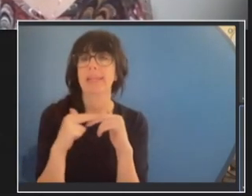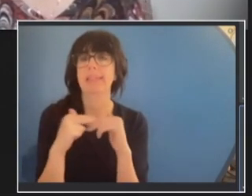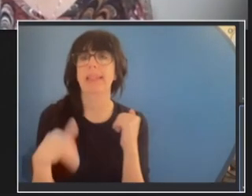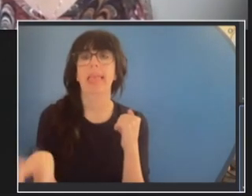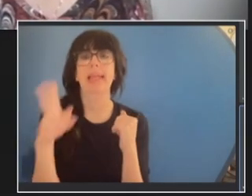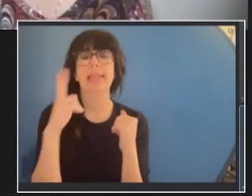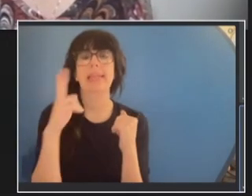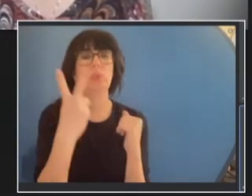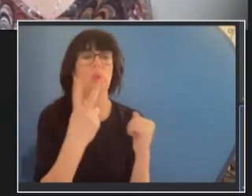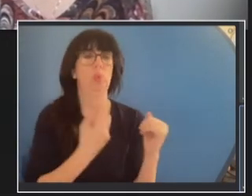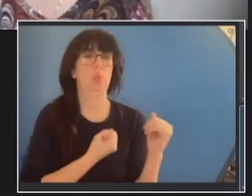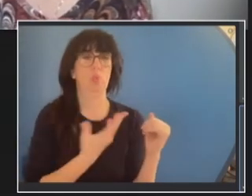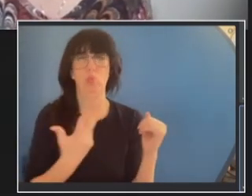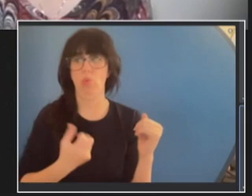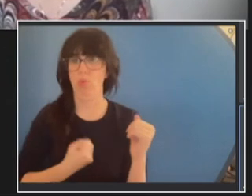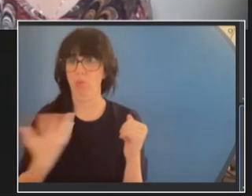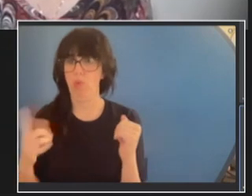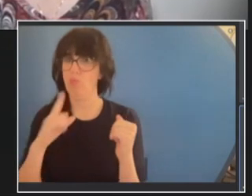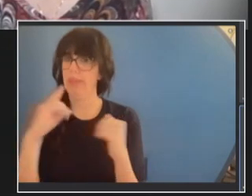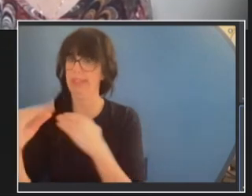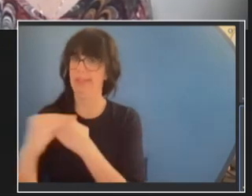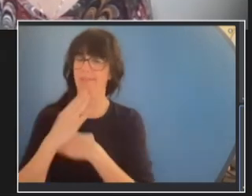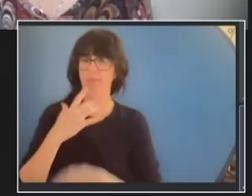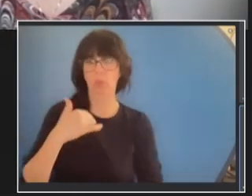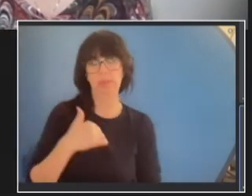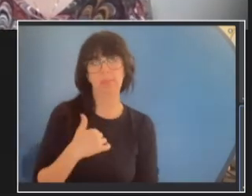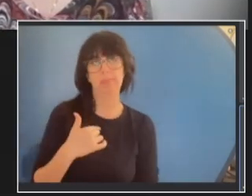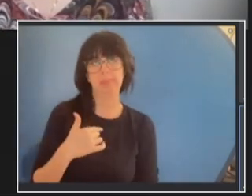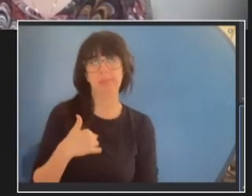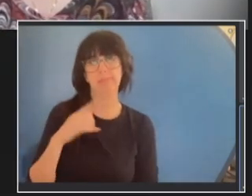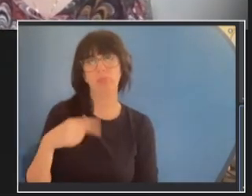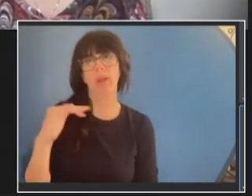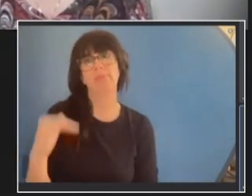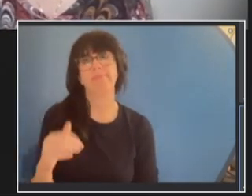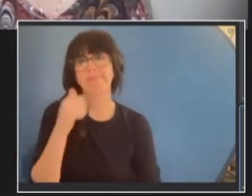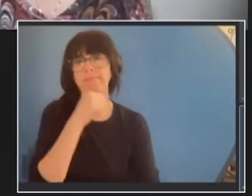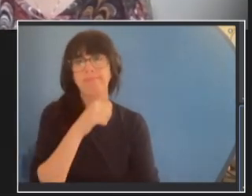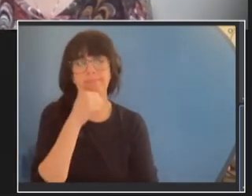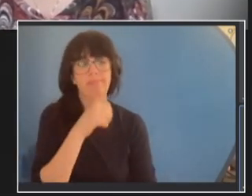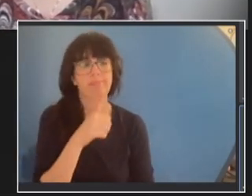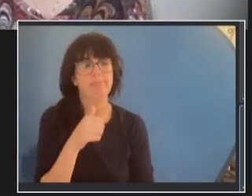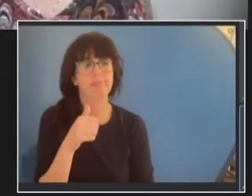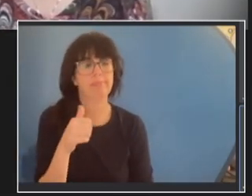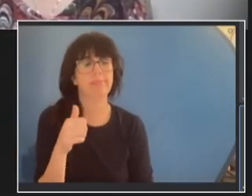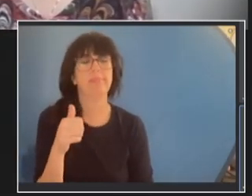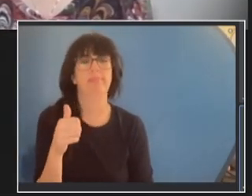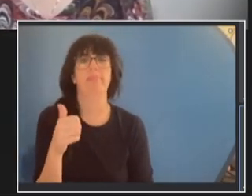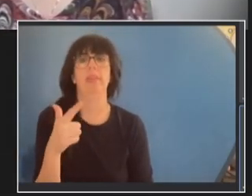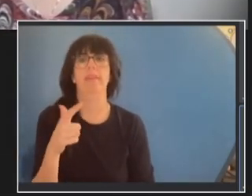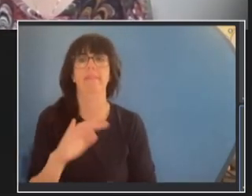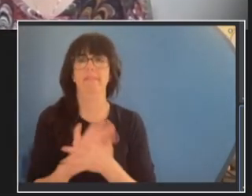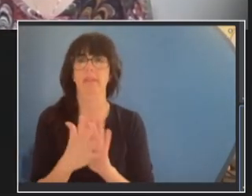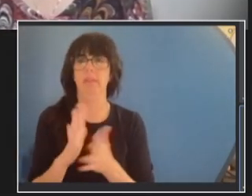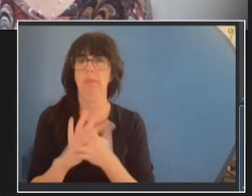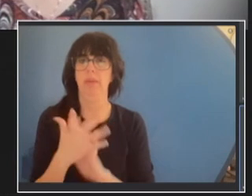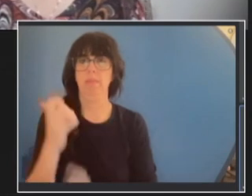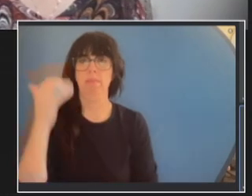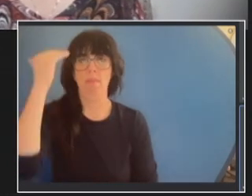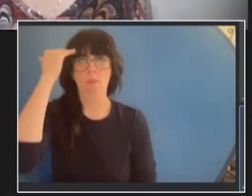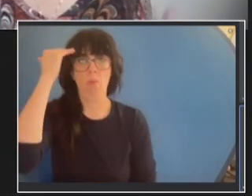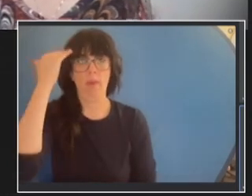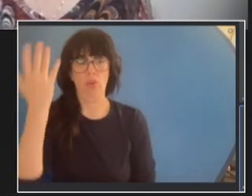that influenced me as a girl and raised my consciousness. The first poem